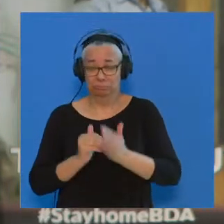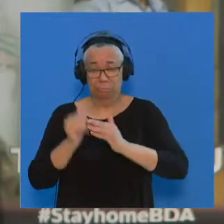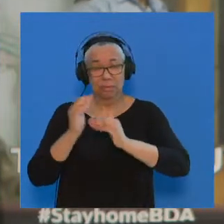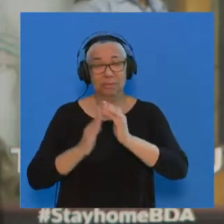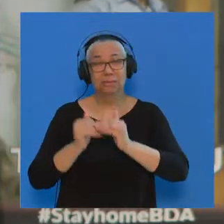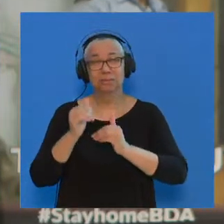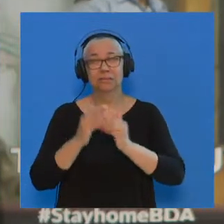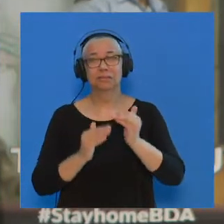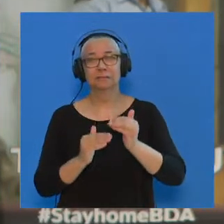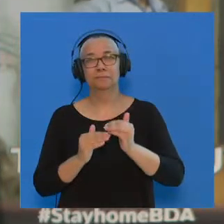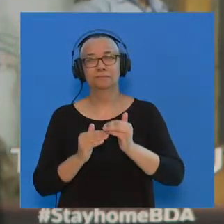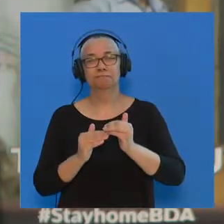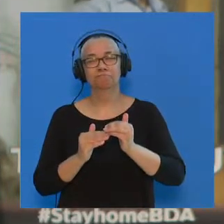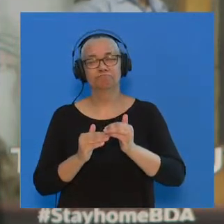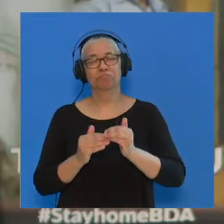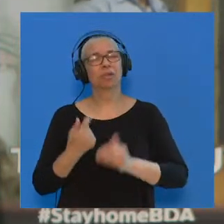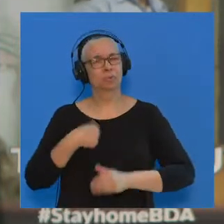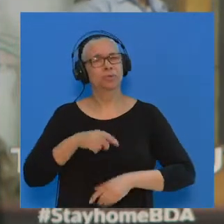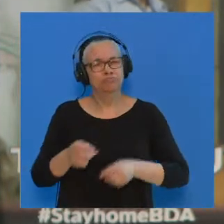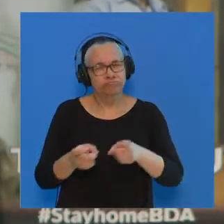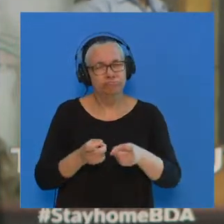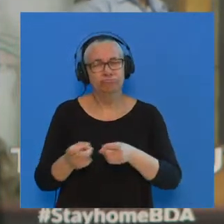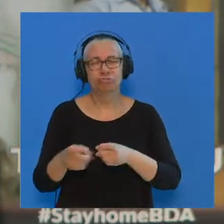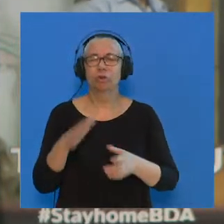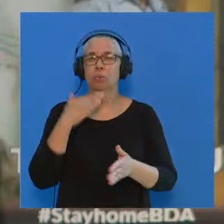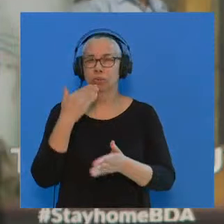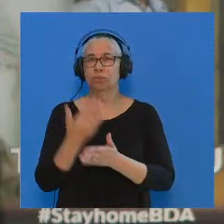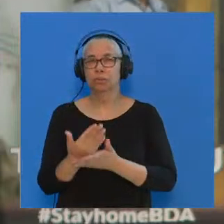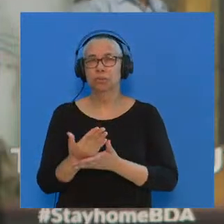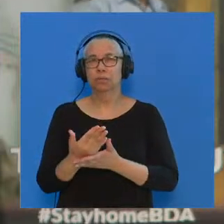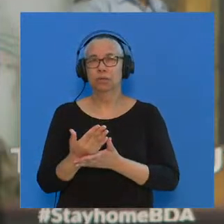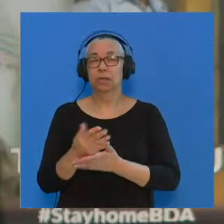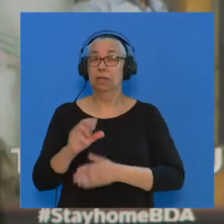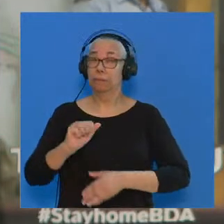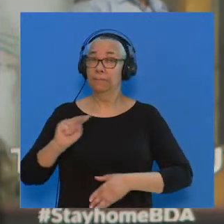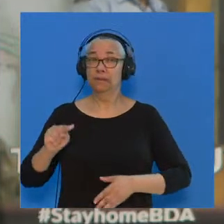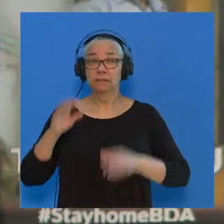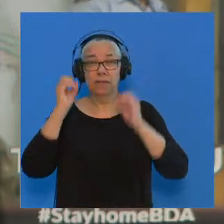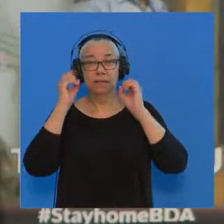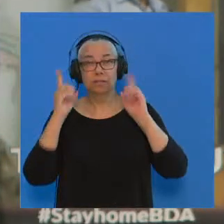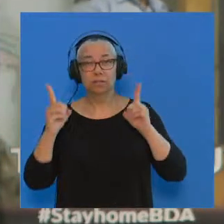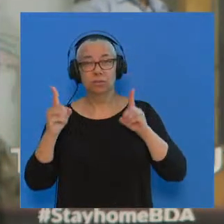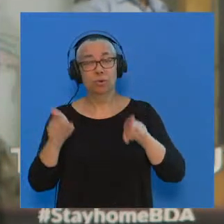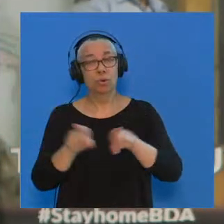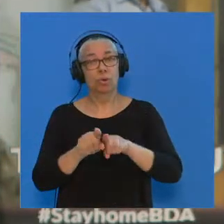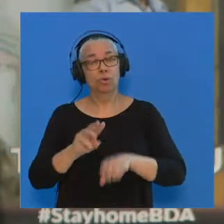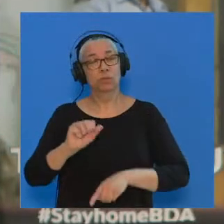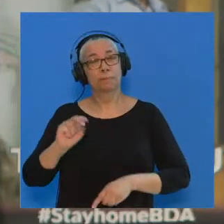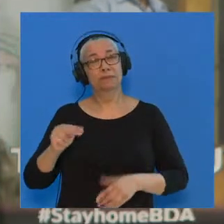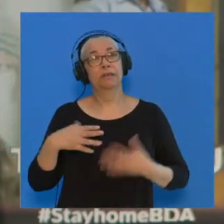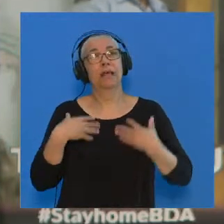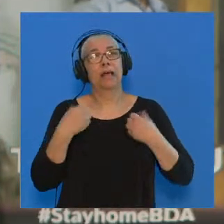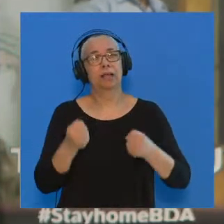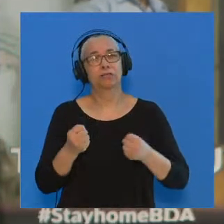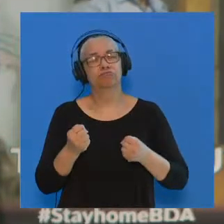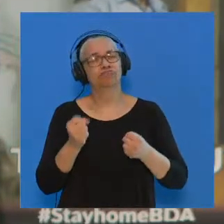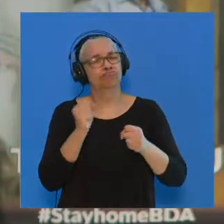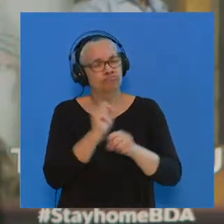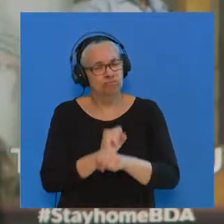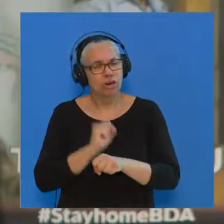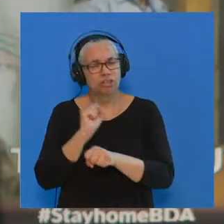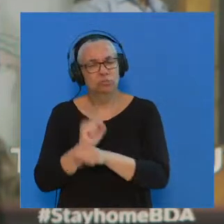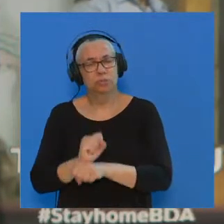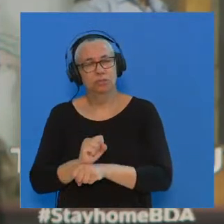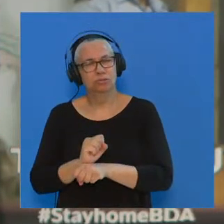and I'm sure that we'll be able to handle it well, and the Minister of Education, in conjunction with the Minister of Health, will work through what's necessary in order to make